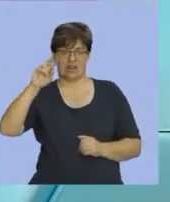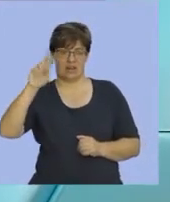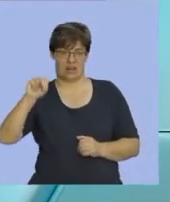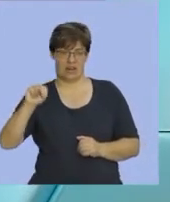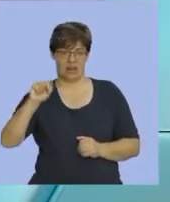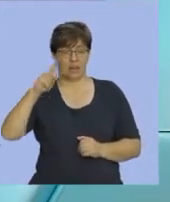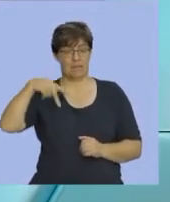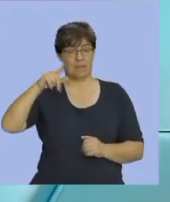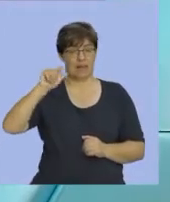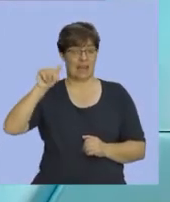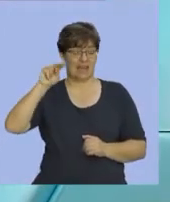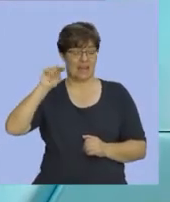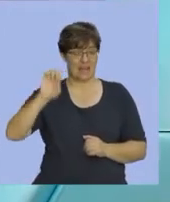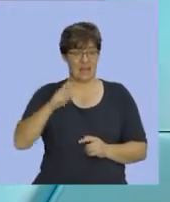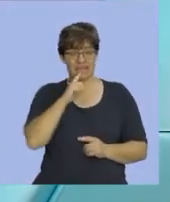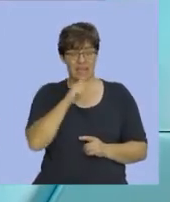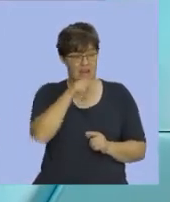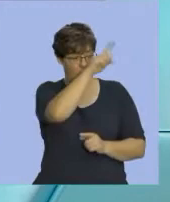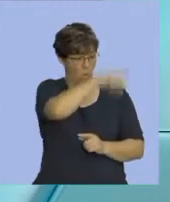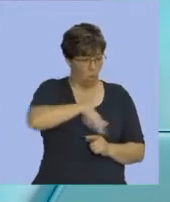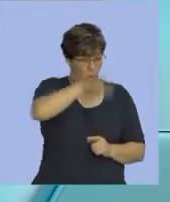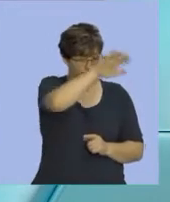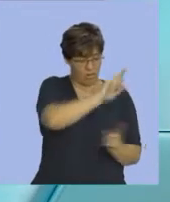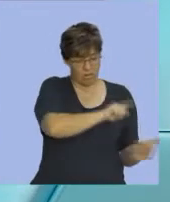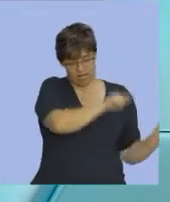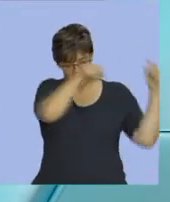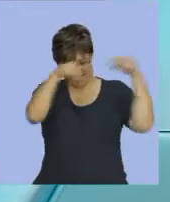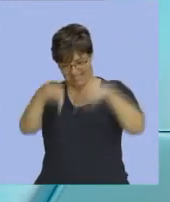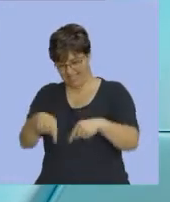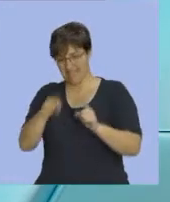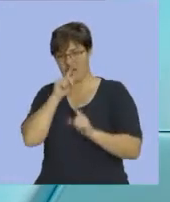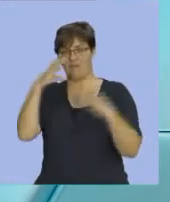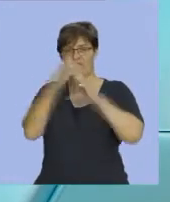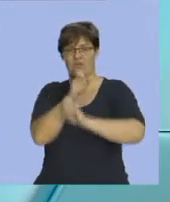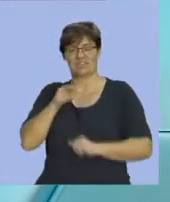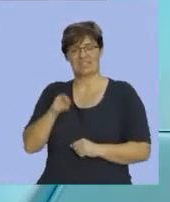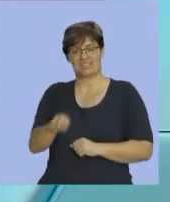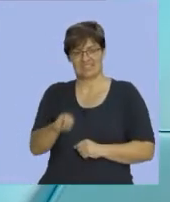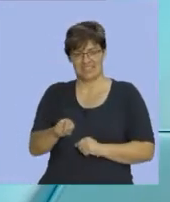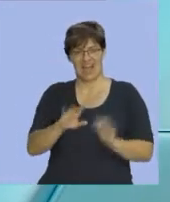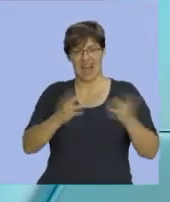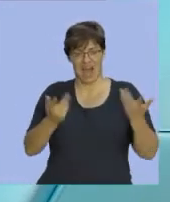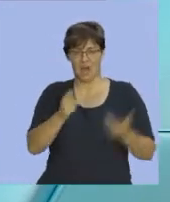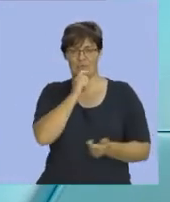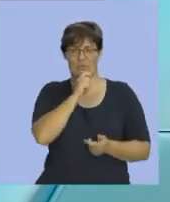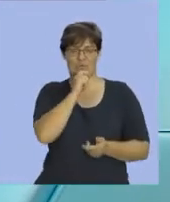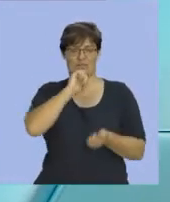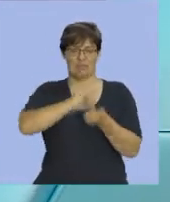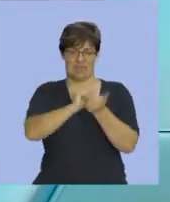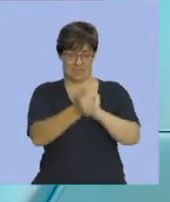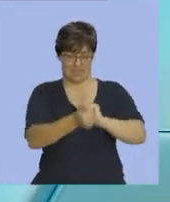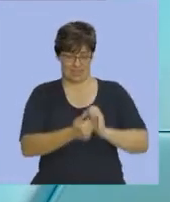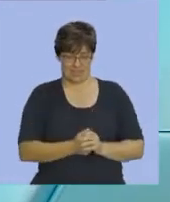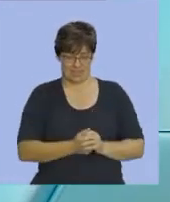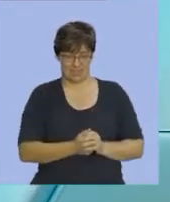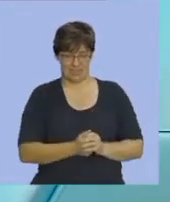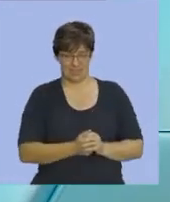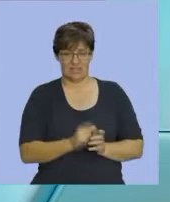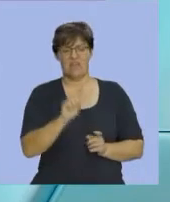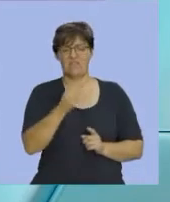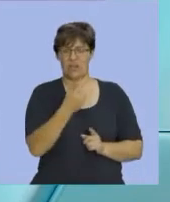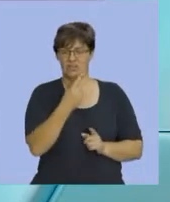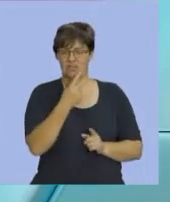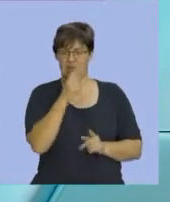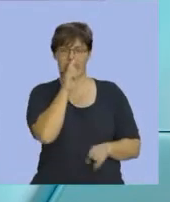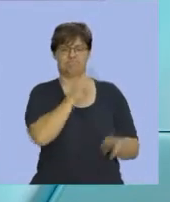this will then go to that cross of ours, which is a Cartesian plane that we use in mathematics. But for now, let's just do a